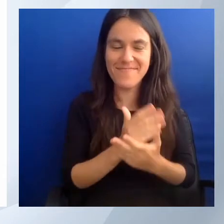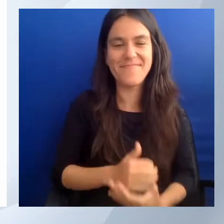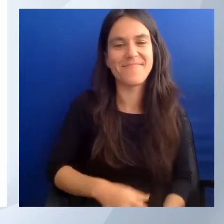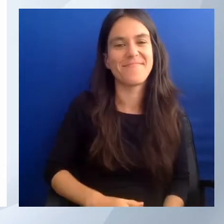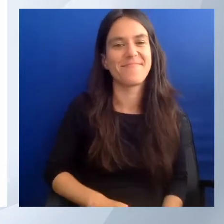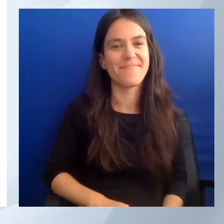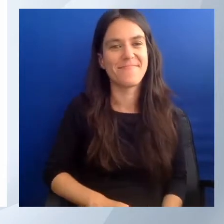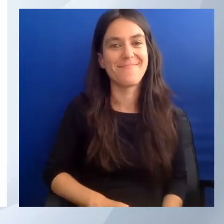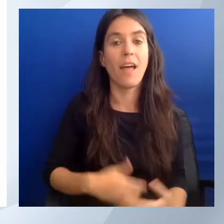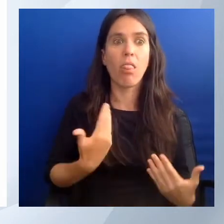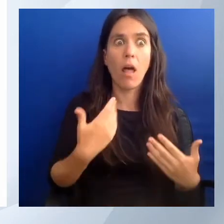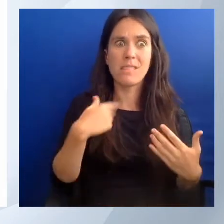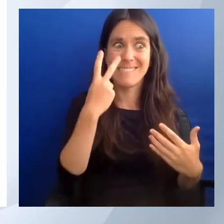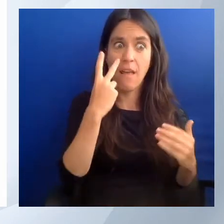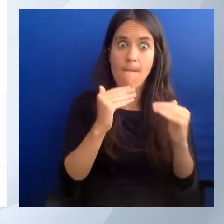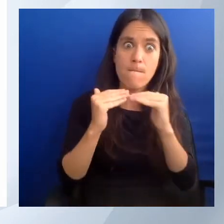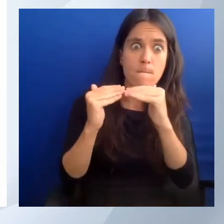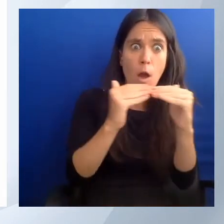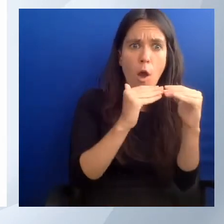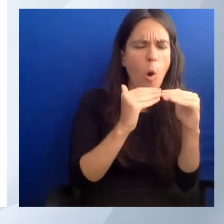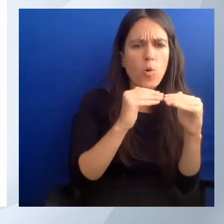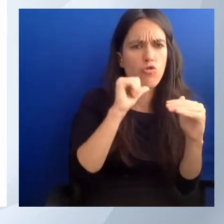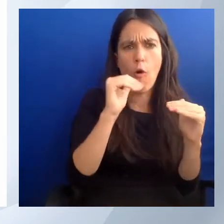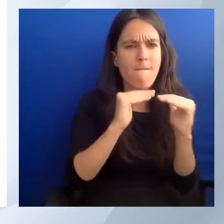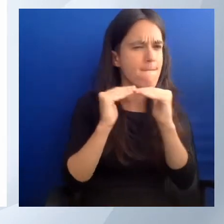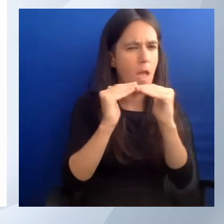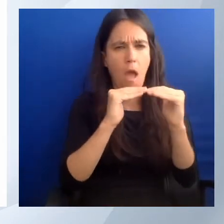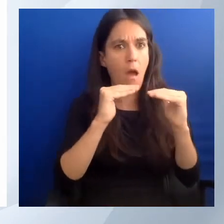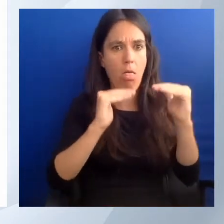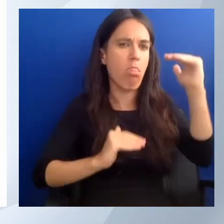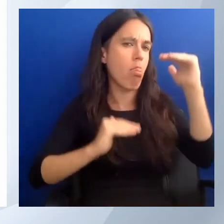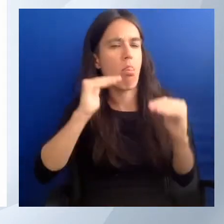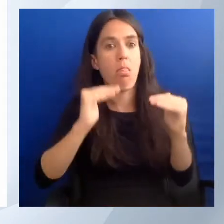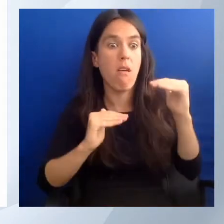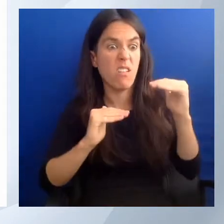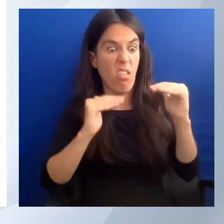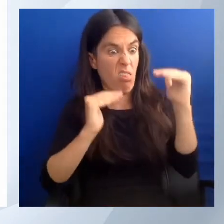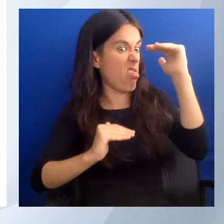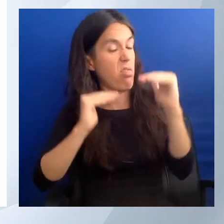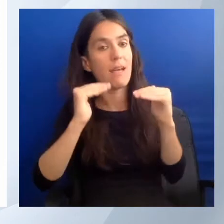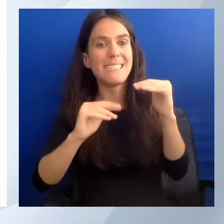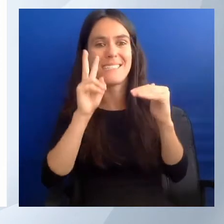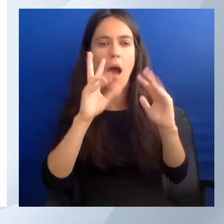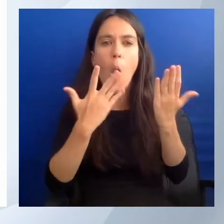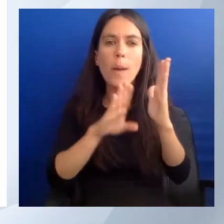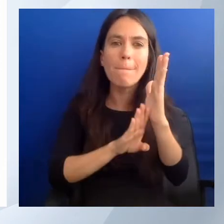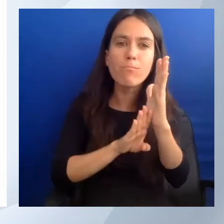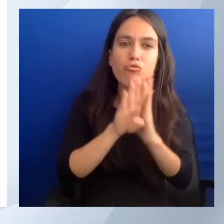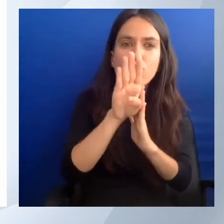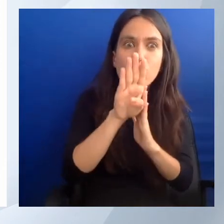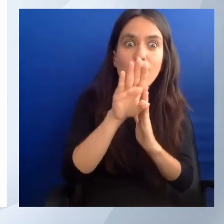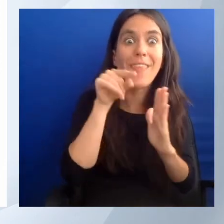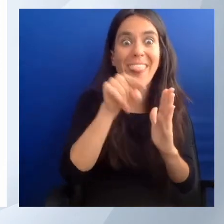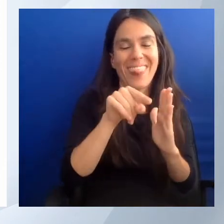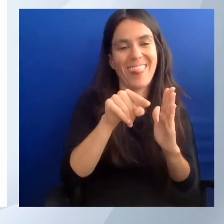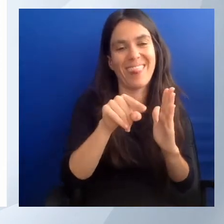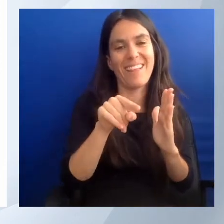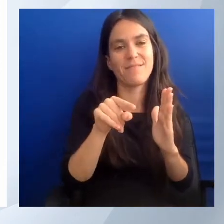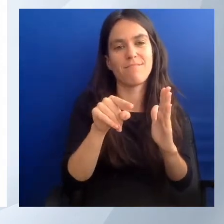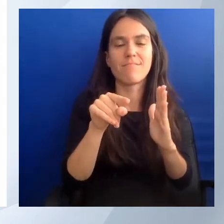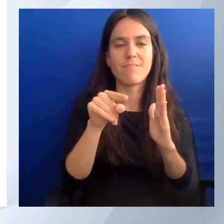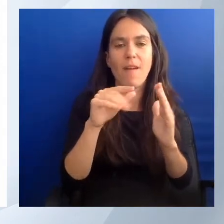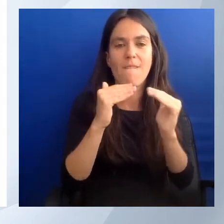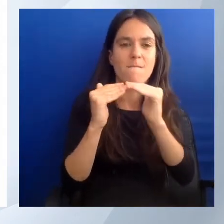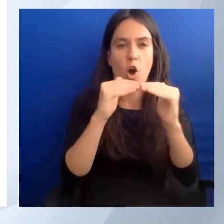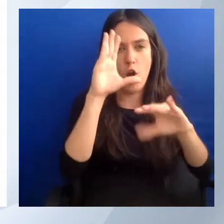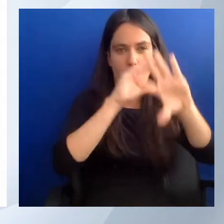unfair, we can start talking about how to improve model fairness using Fairlearn, which is another part that is included in the